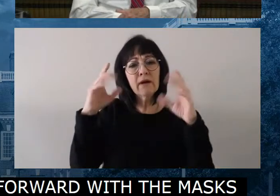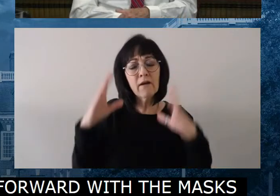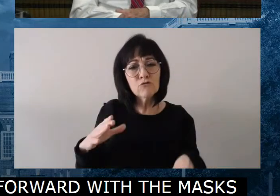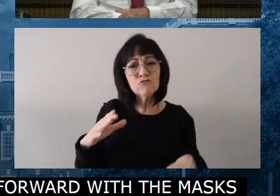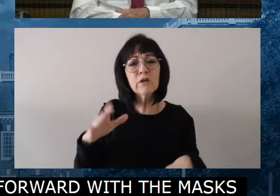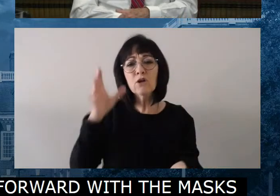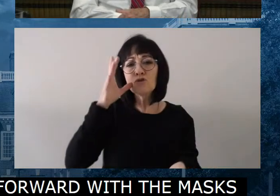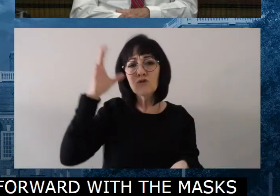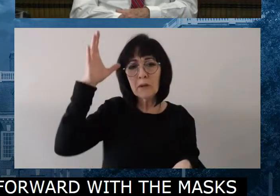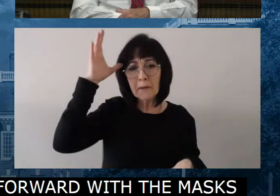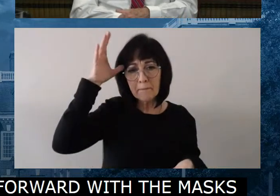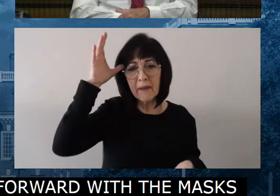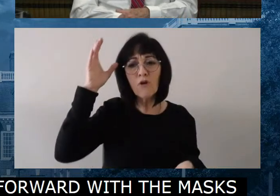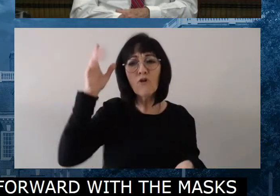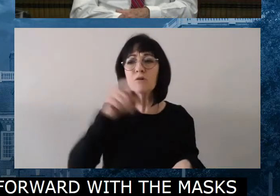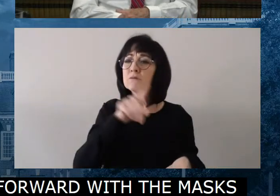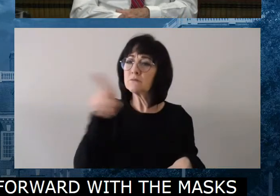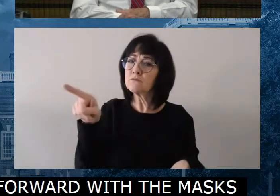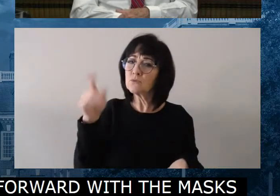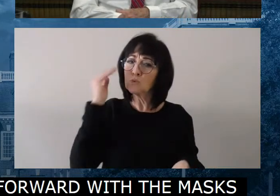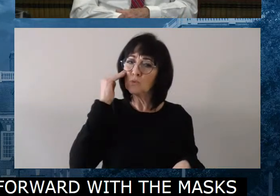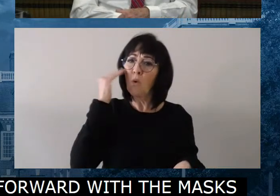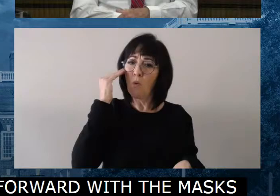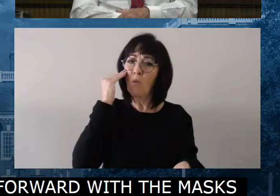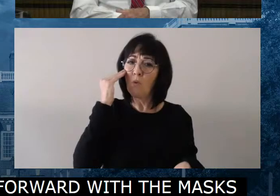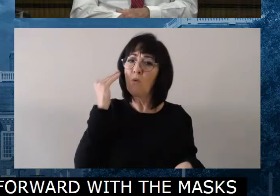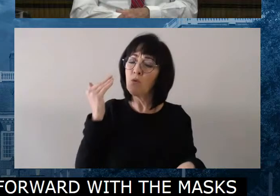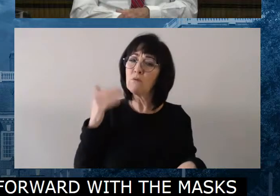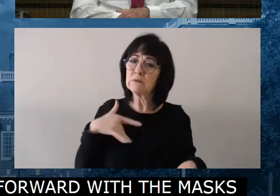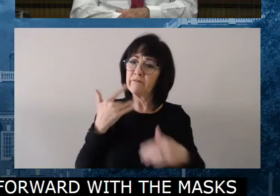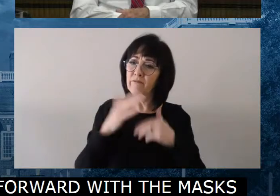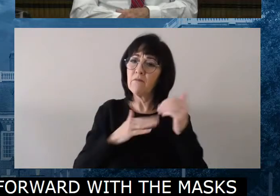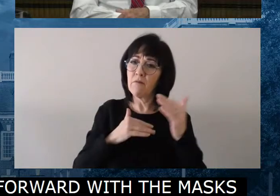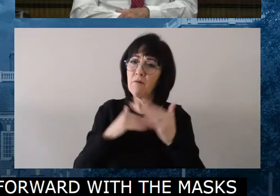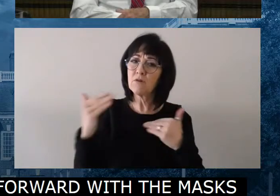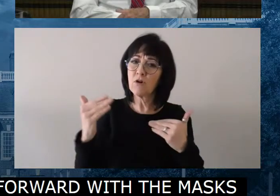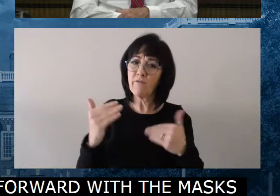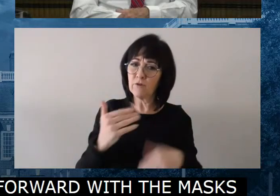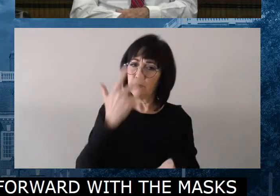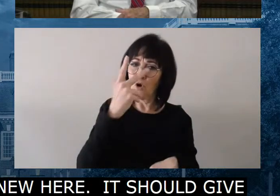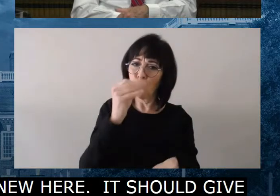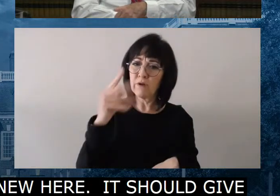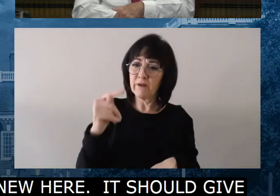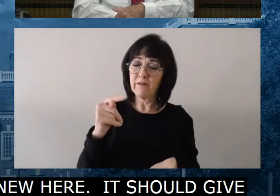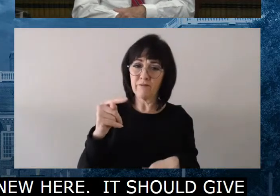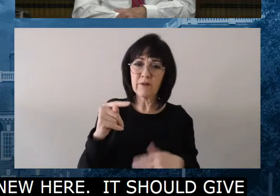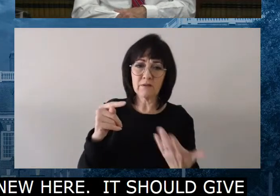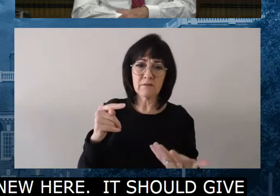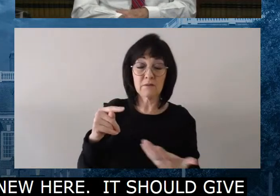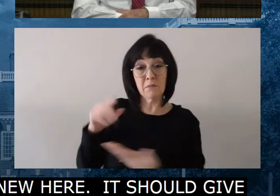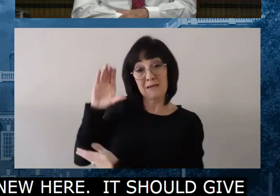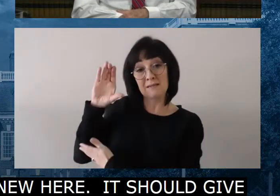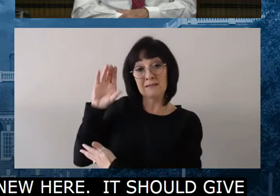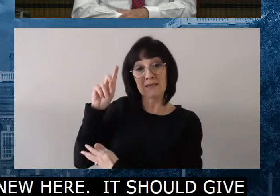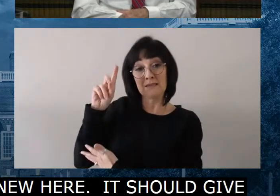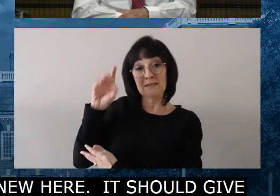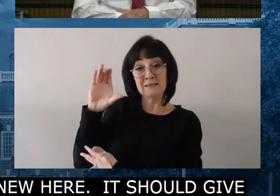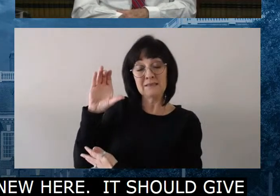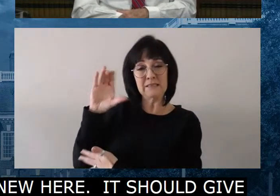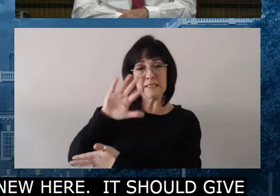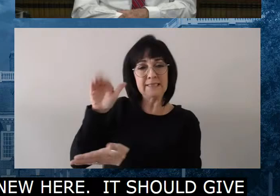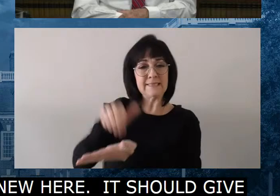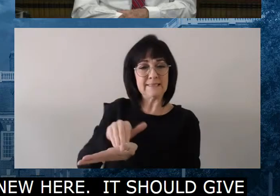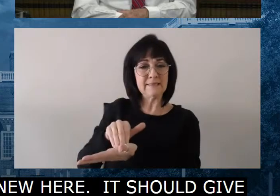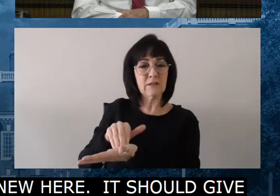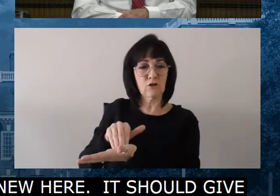that it's been reinforced again by CDC, but this is advice that we received from CDC months